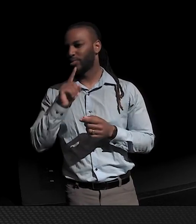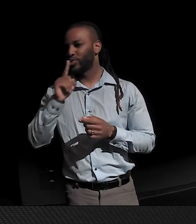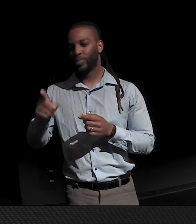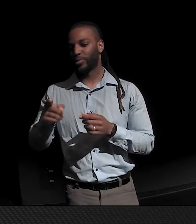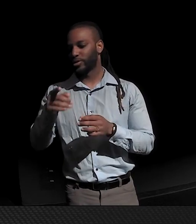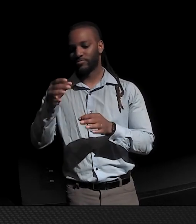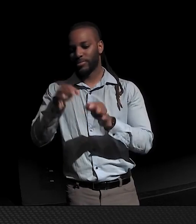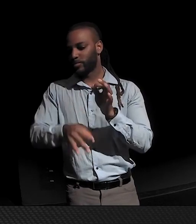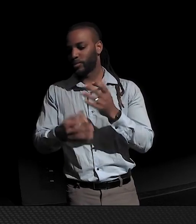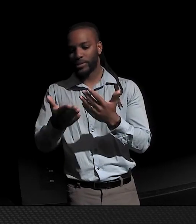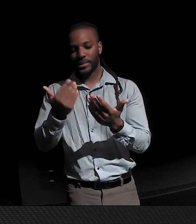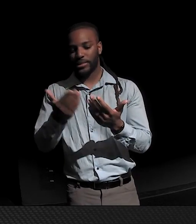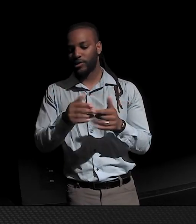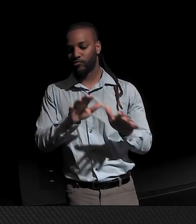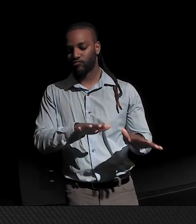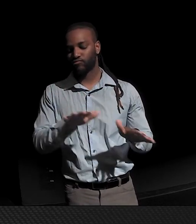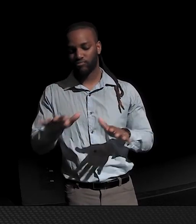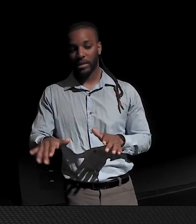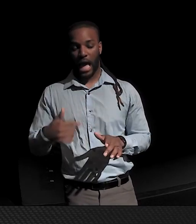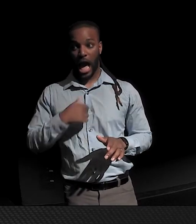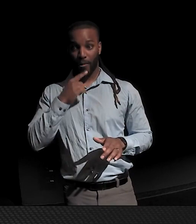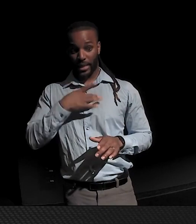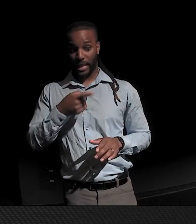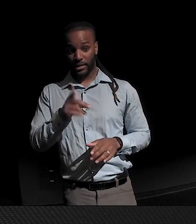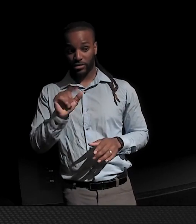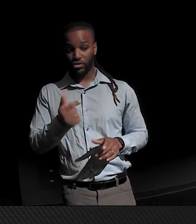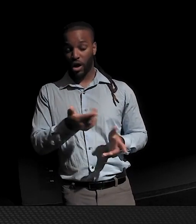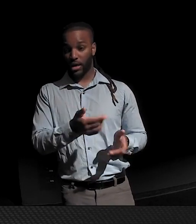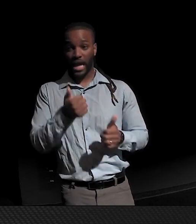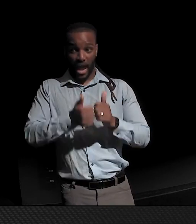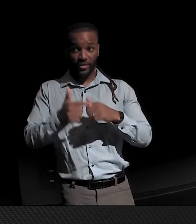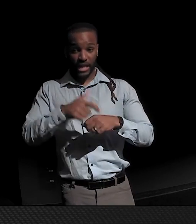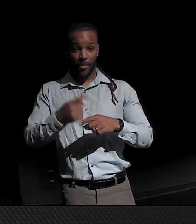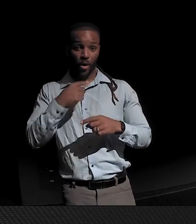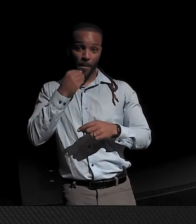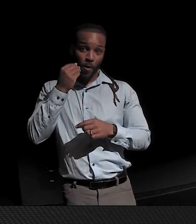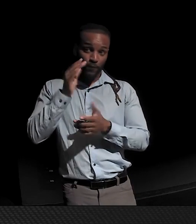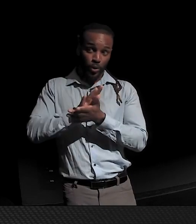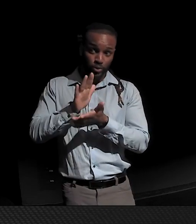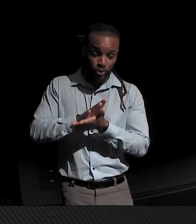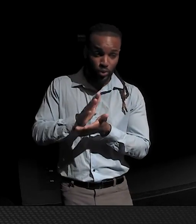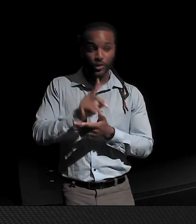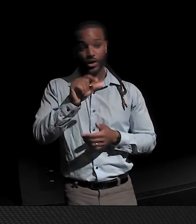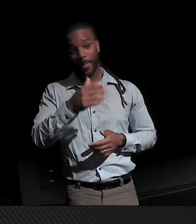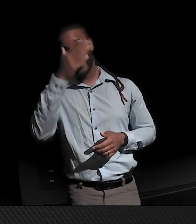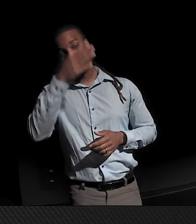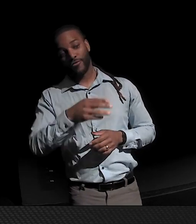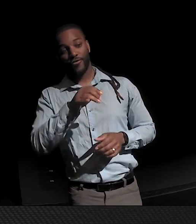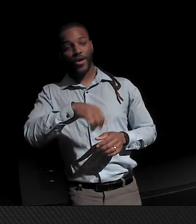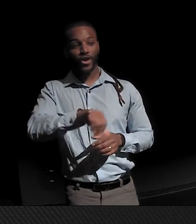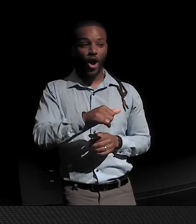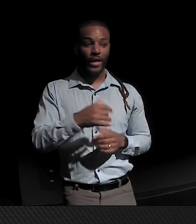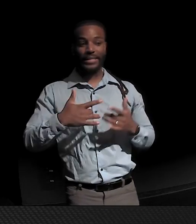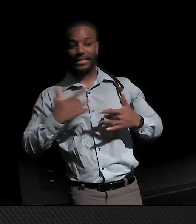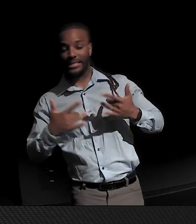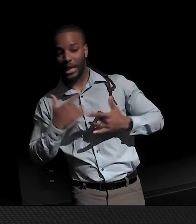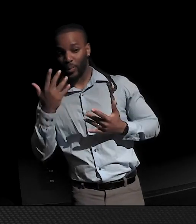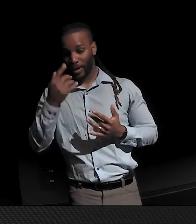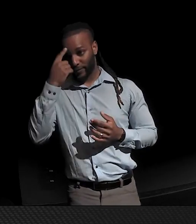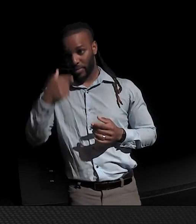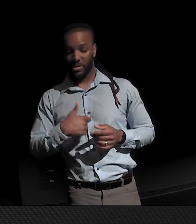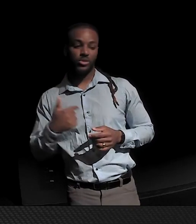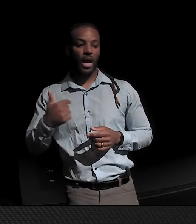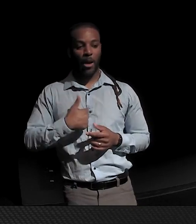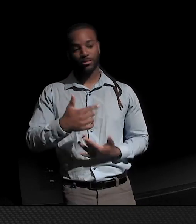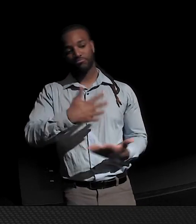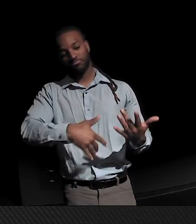super easygoing, and I really liked this dog. I mean, every time I'd come home from school, the dog would be in the front yard. And so I would just spend